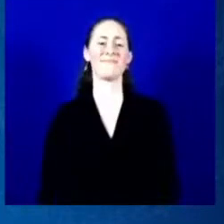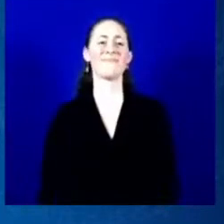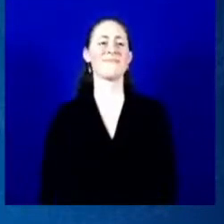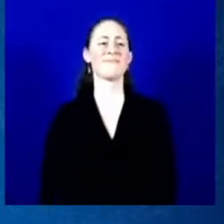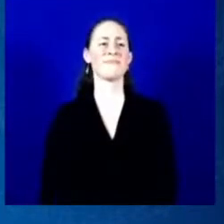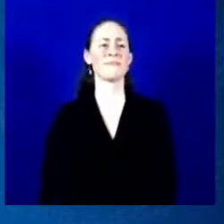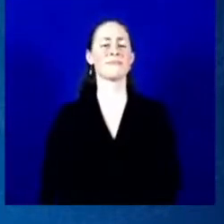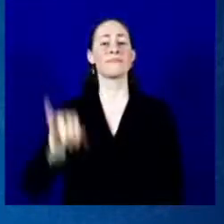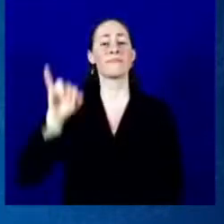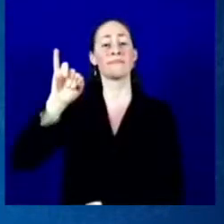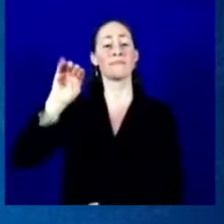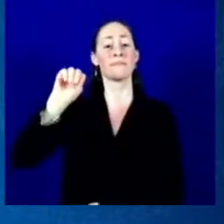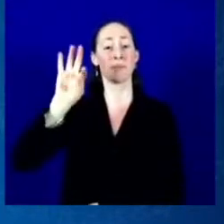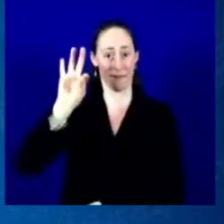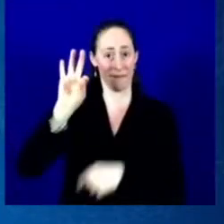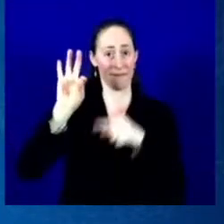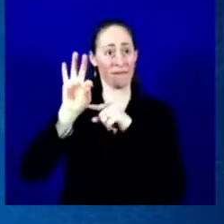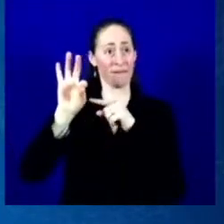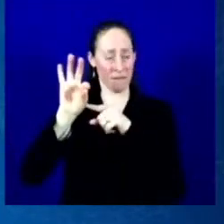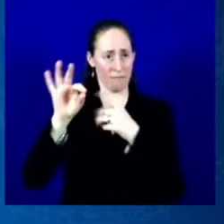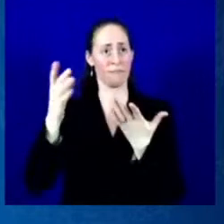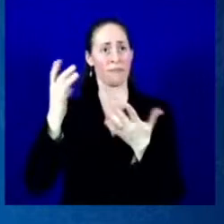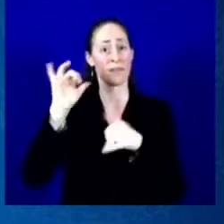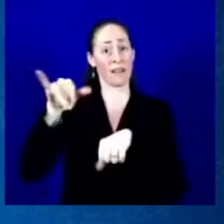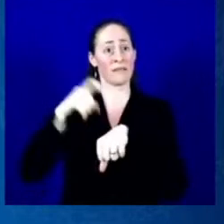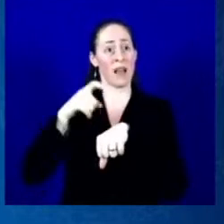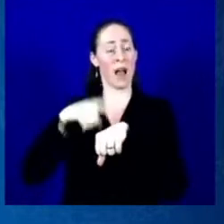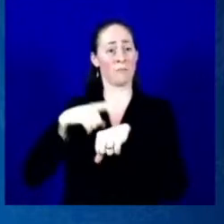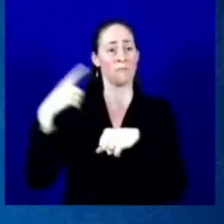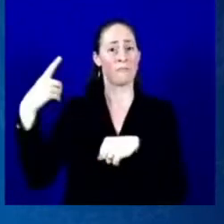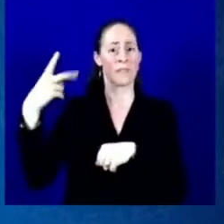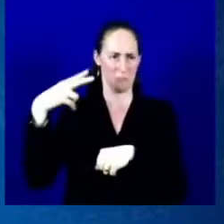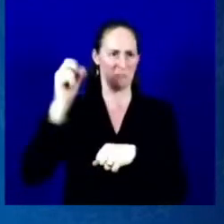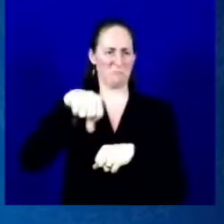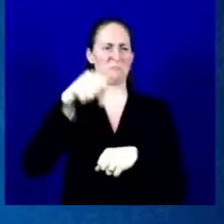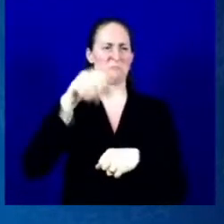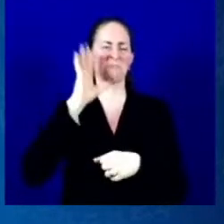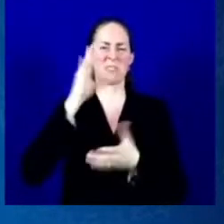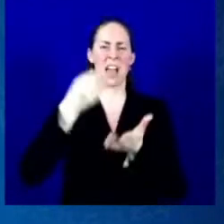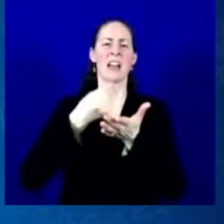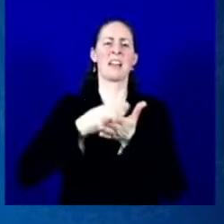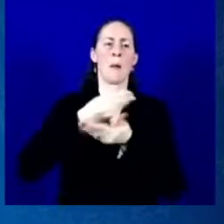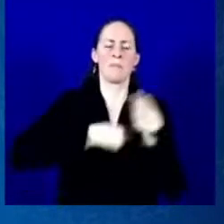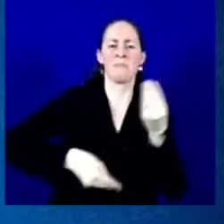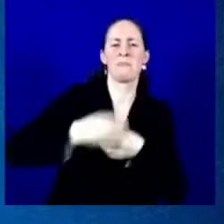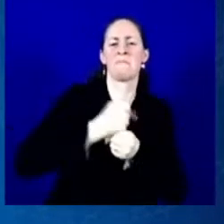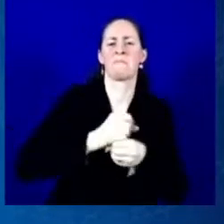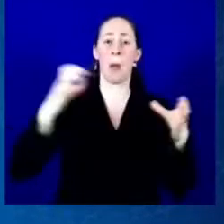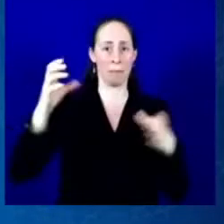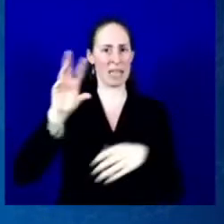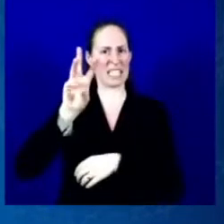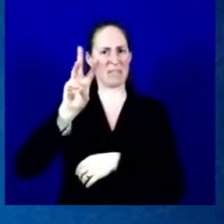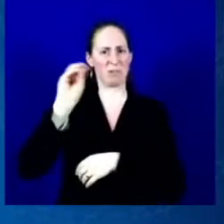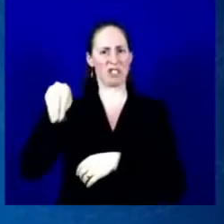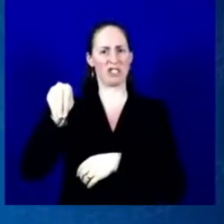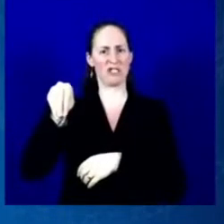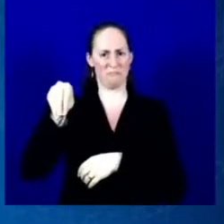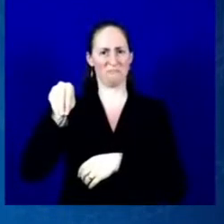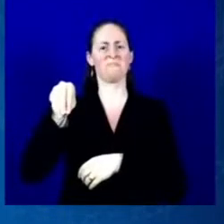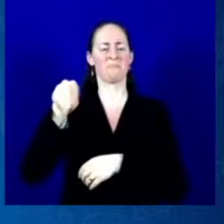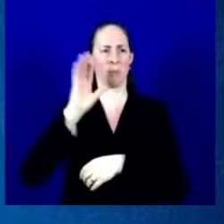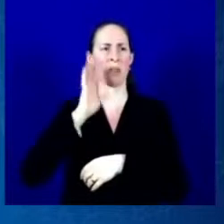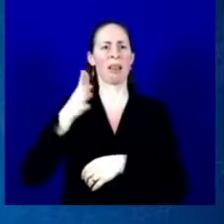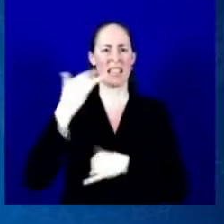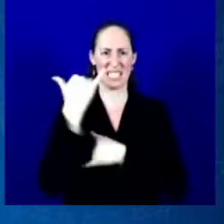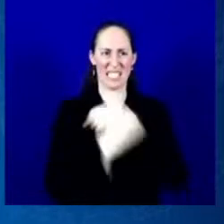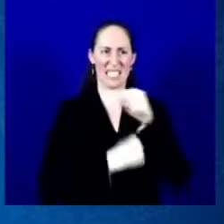is now estimating our economy will grow at a rate of more than 6% this year. That will be the fastest pace of economic growth in this